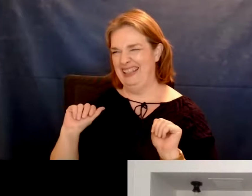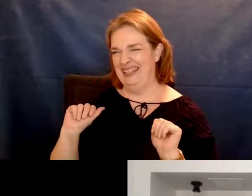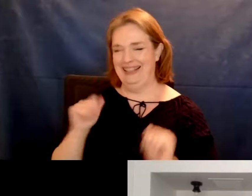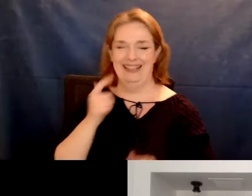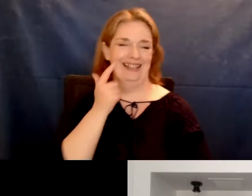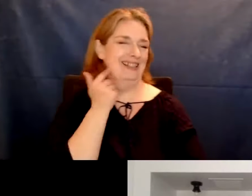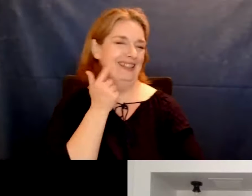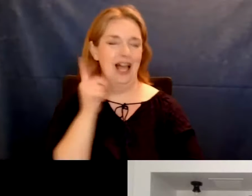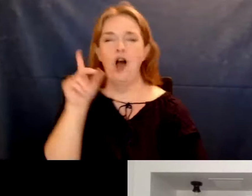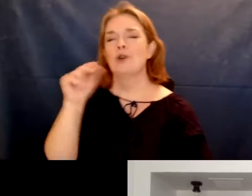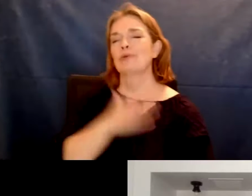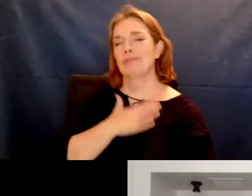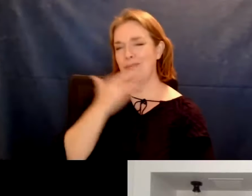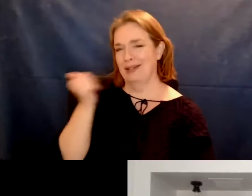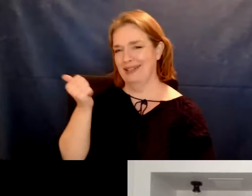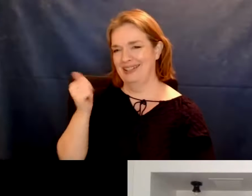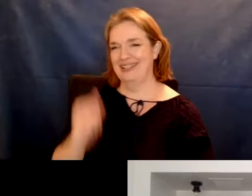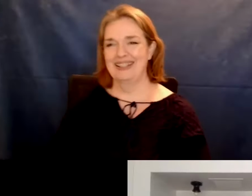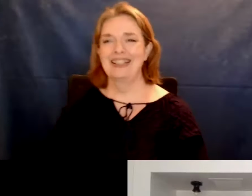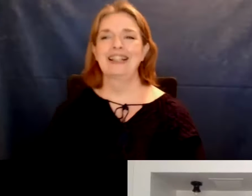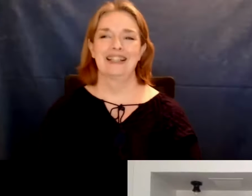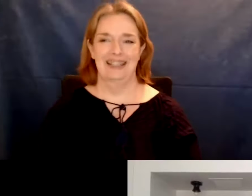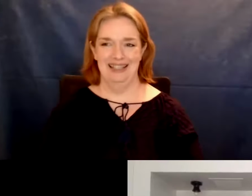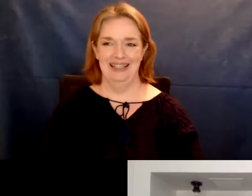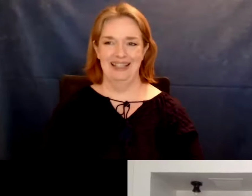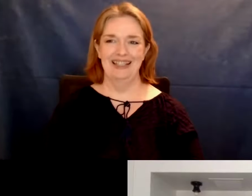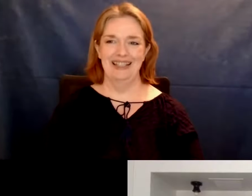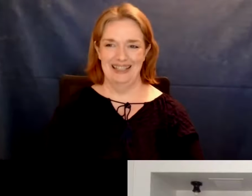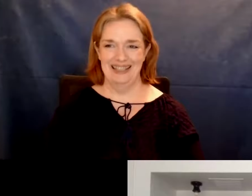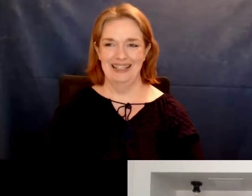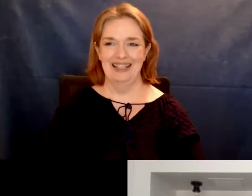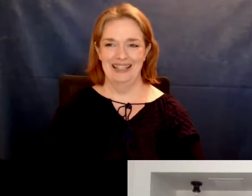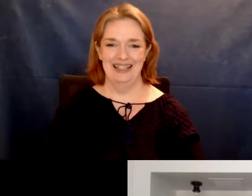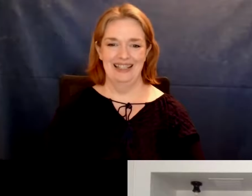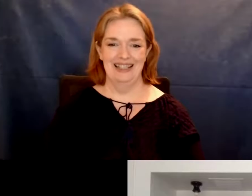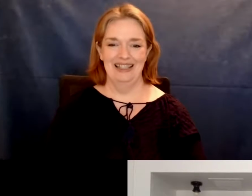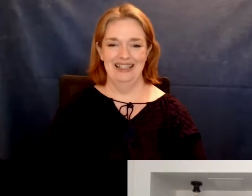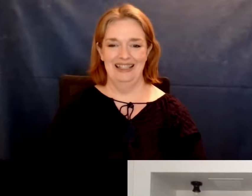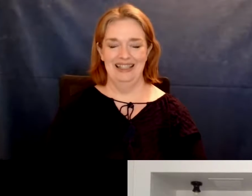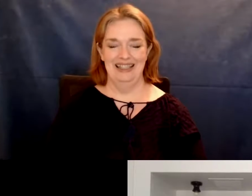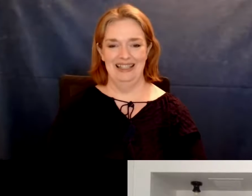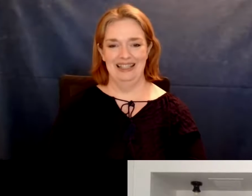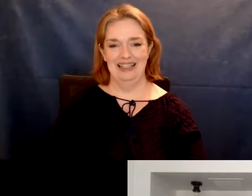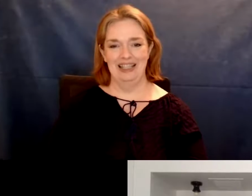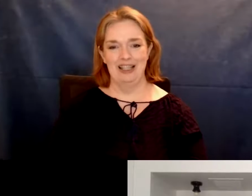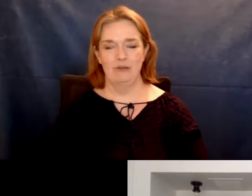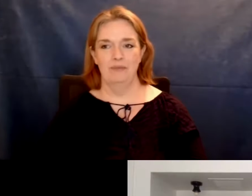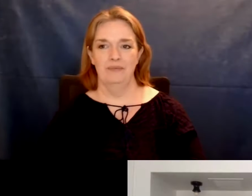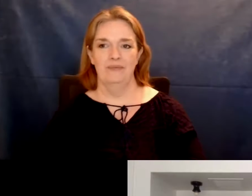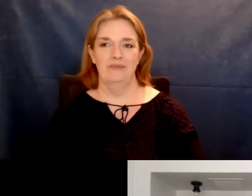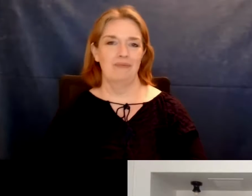do my best. All right. We've got another question. It looks like from your